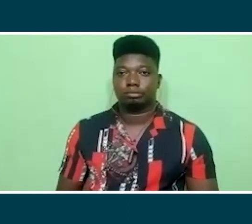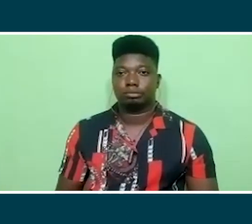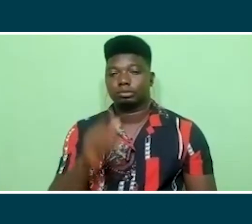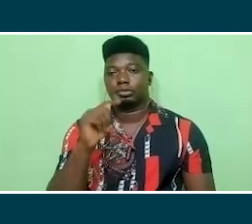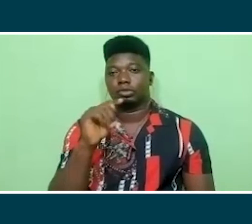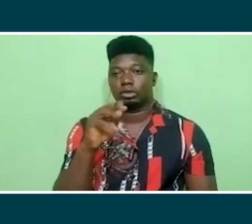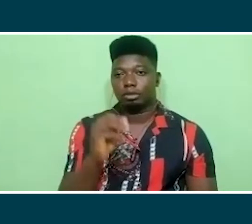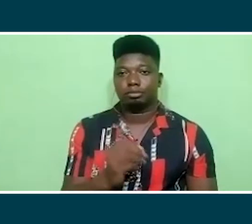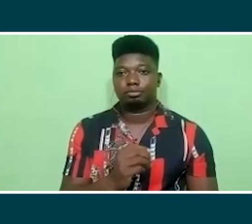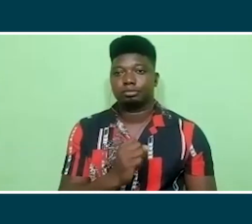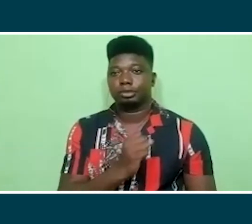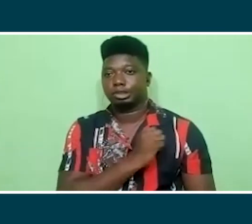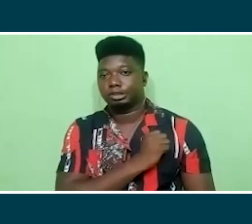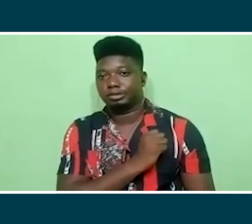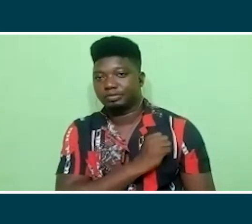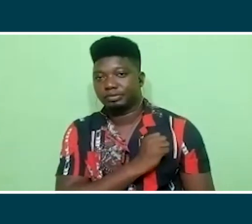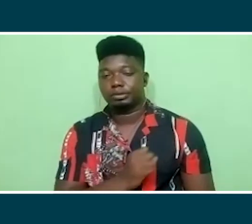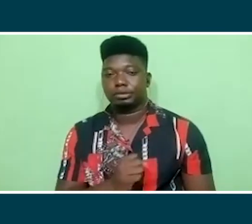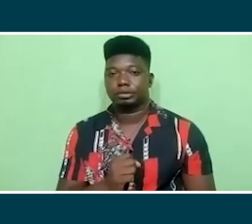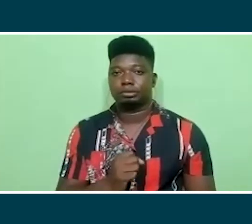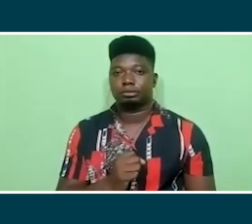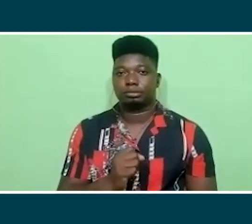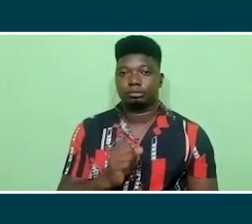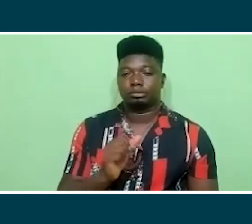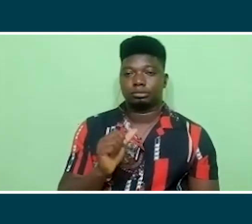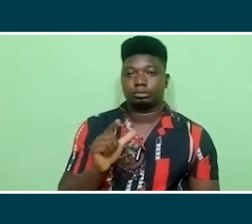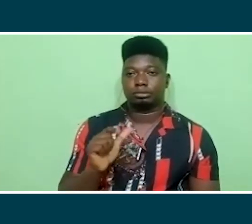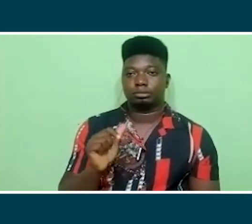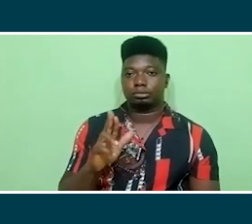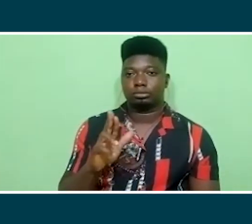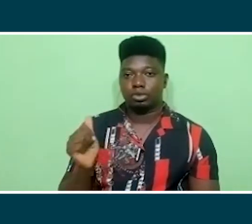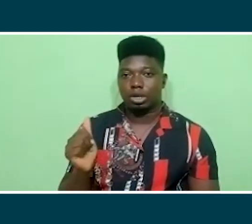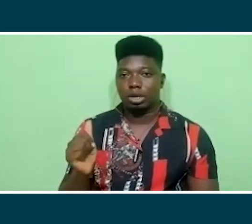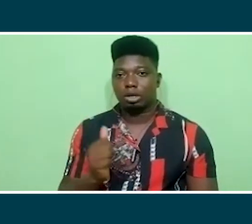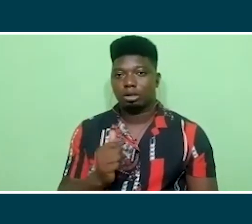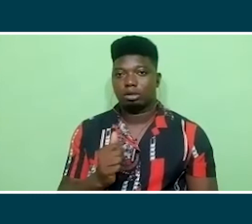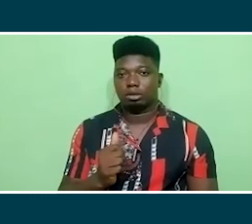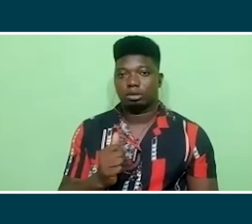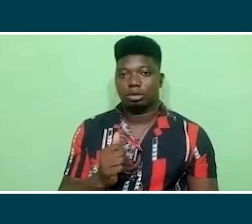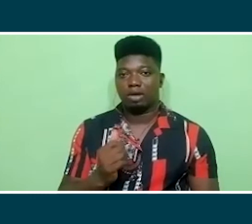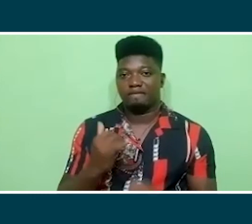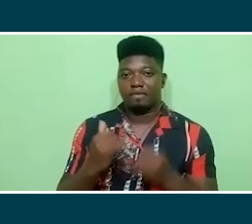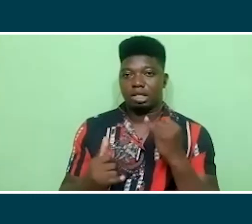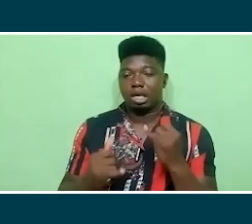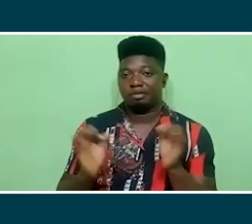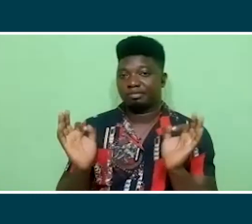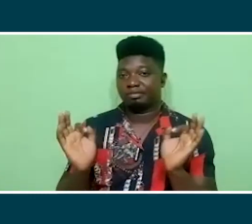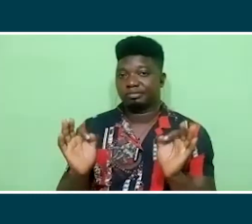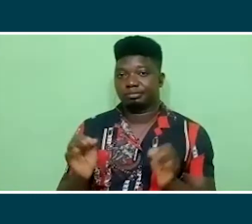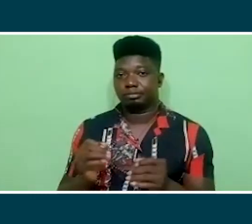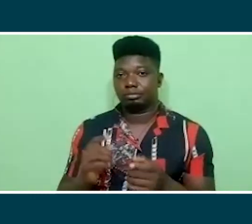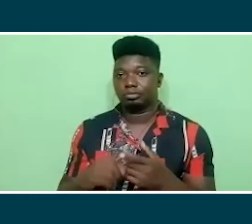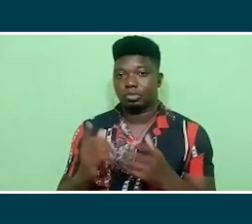show's producer, Laura Kay. Our final thought to leave us on, I was